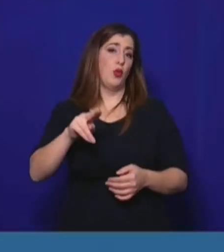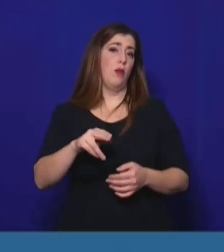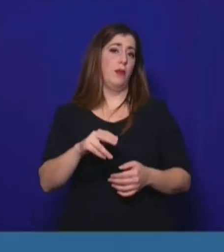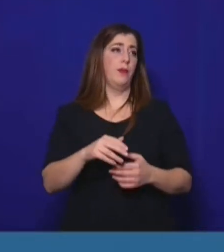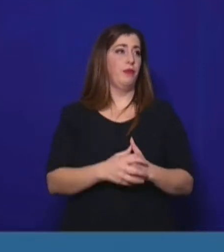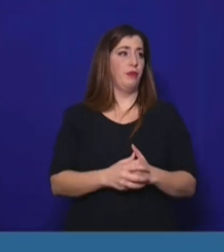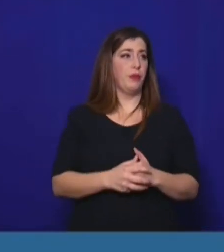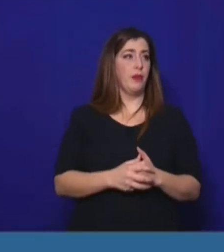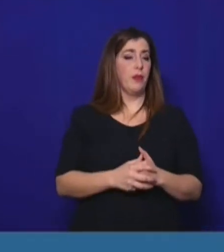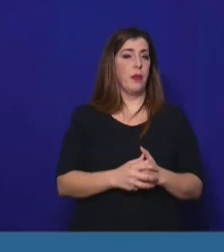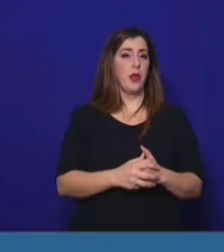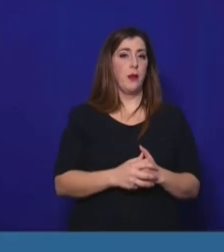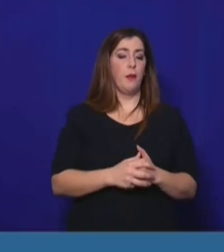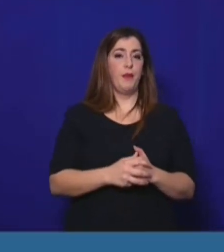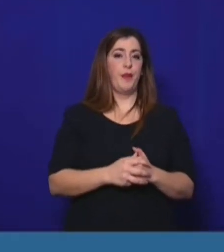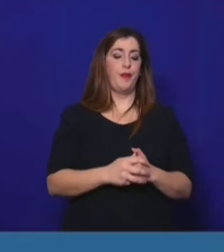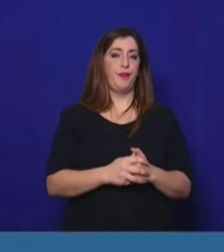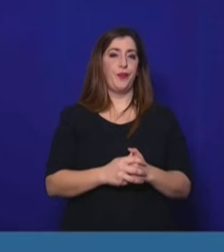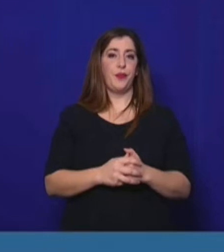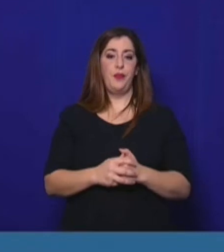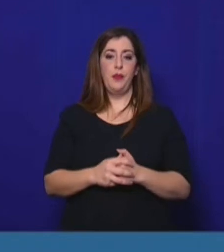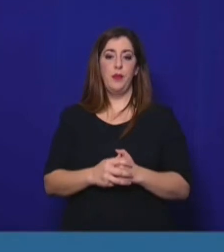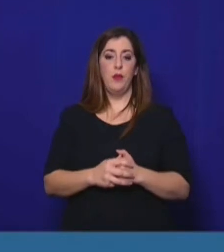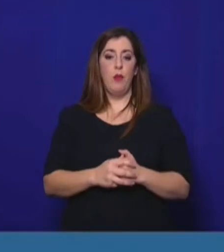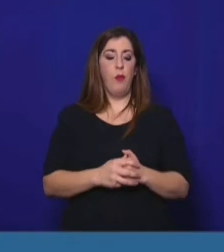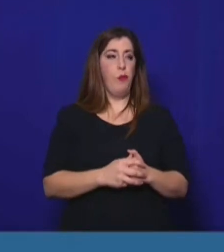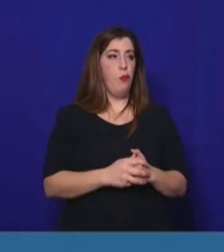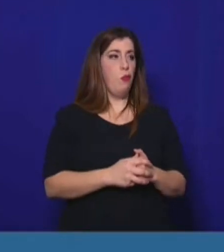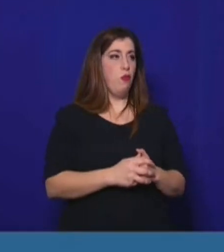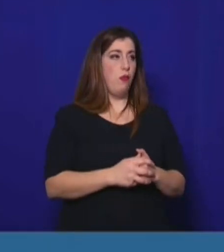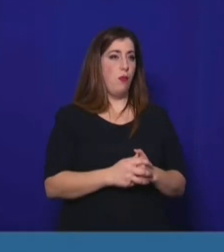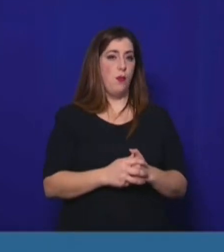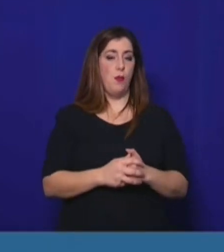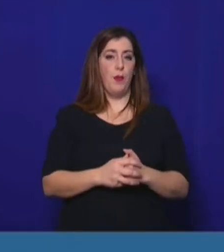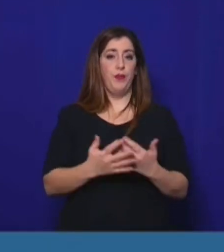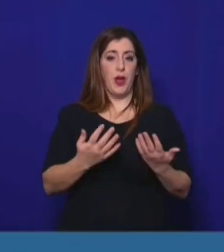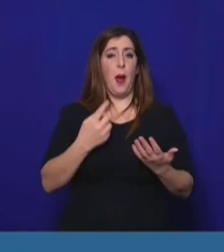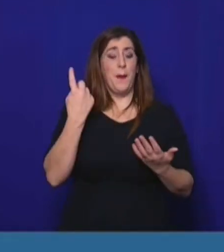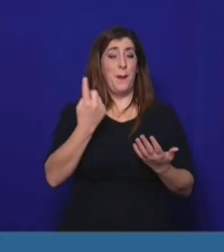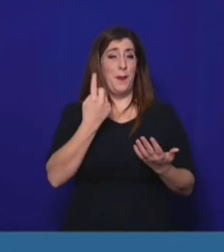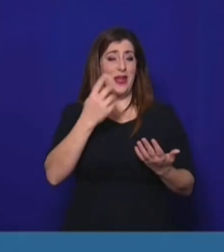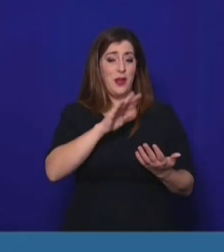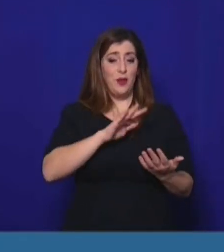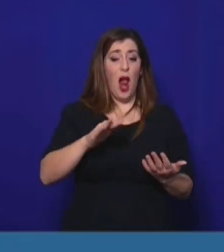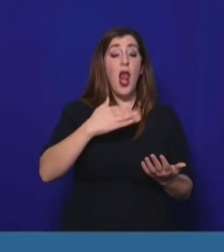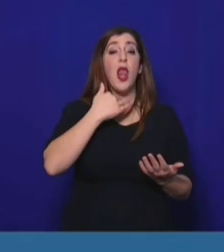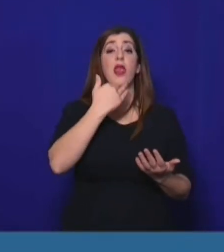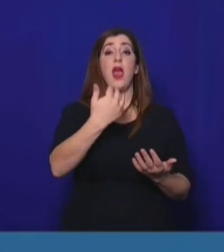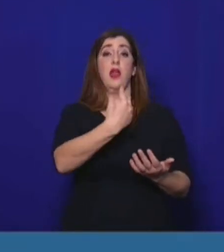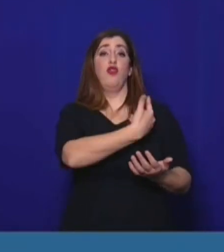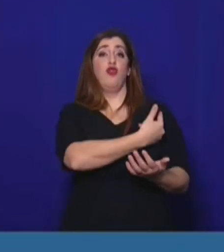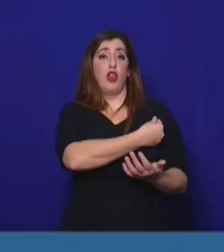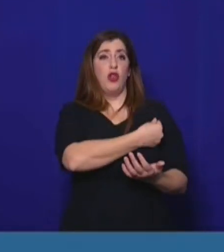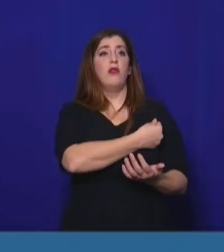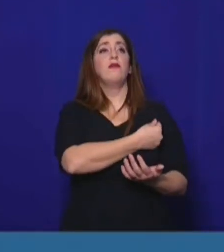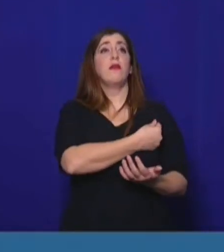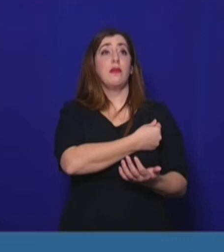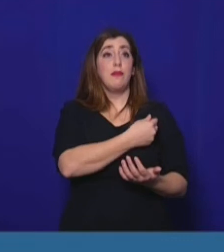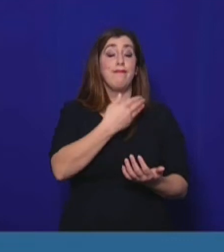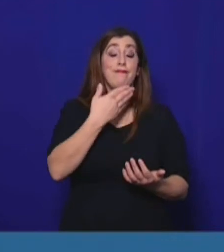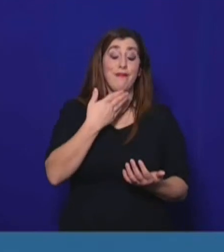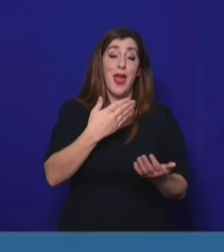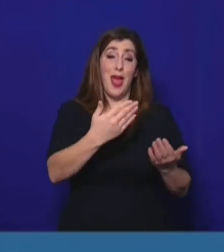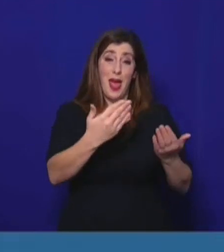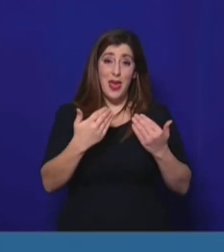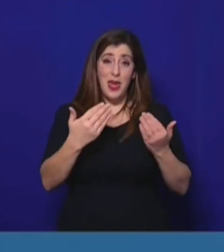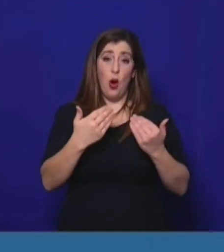jekk għadkom ma laqqamtux l-tfal tagħkom aħna għandna it-tilqima propju wkoll għat-tfal biex din propju ġibna waħda